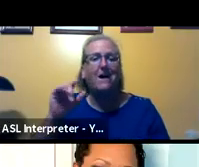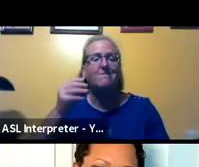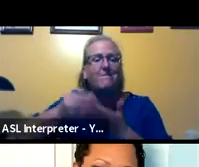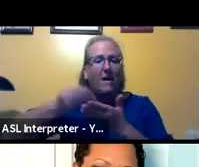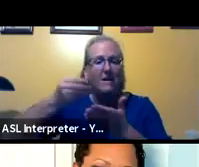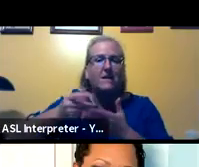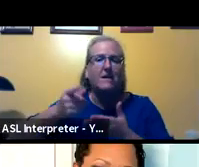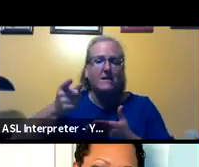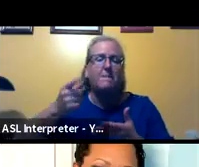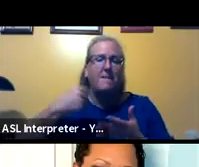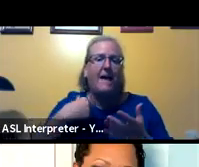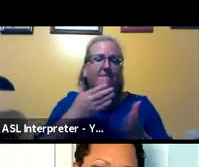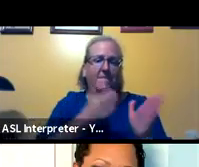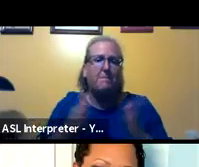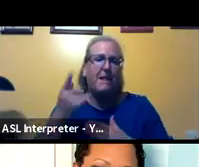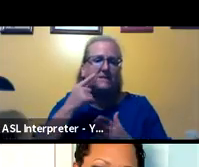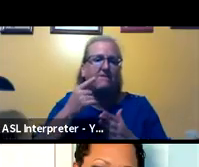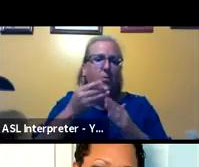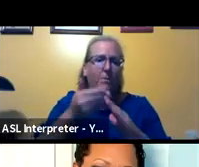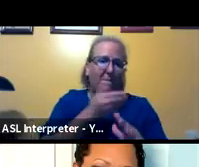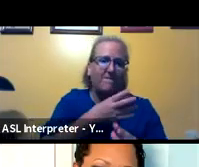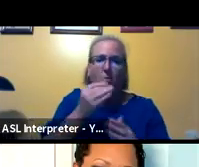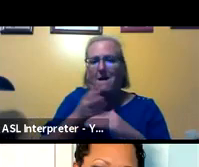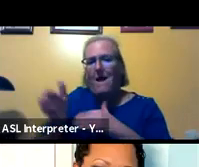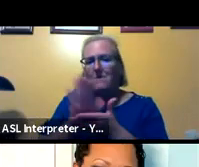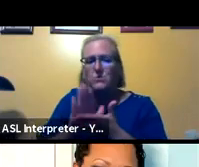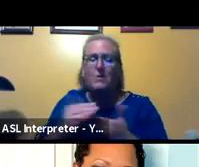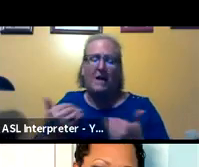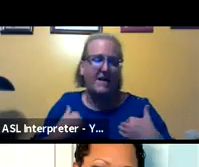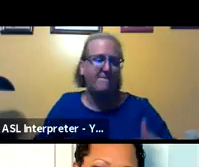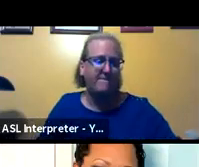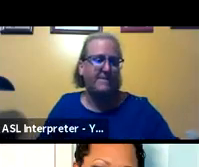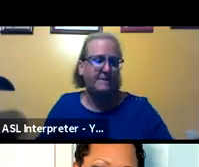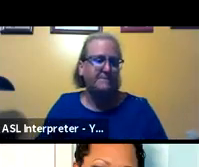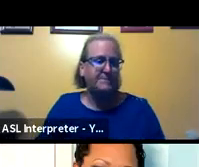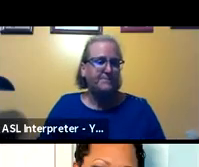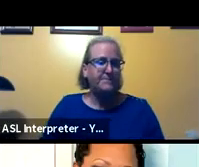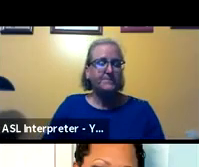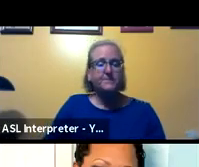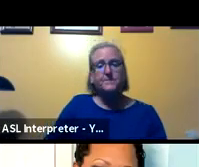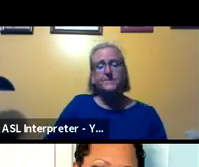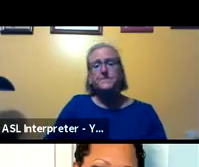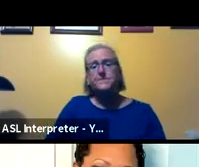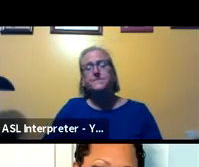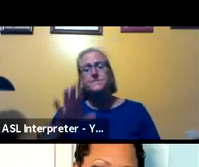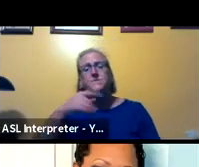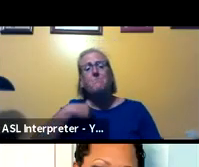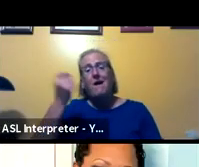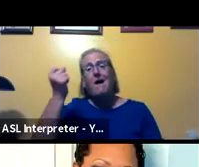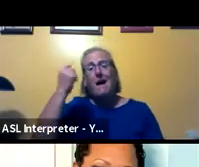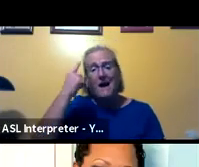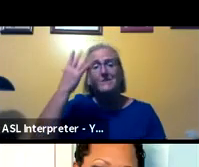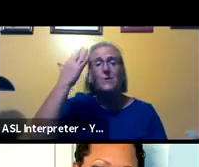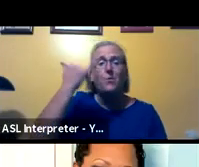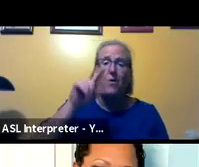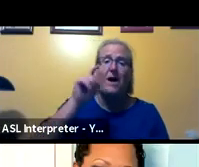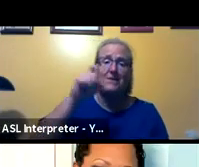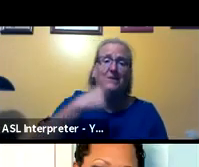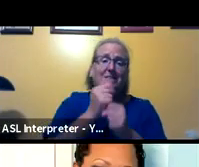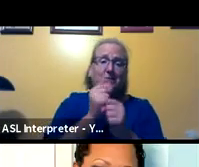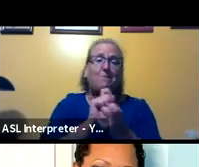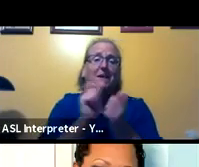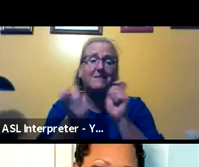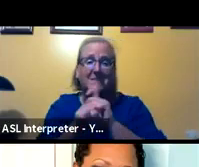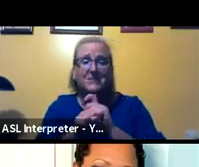after school. Thank you. You're welcome. It's Fred Pulaski. I understand why you need to make the change, and it sounds like it's